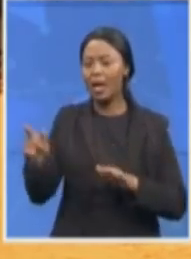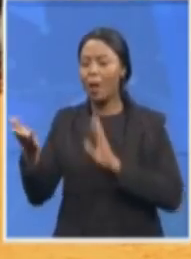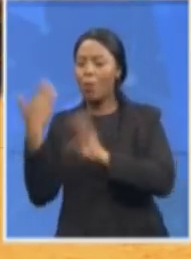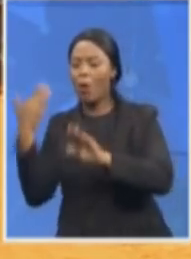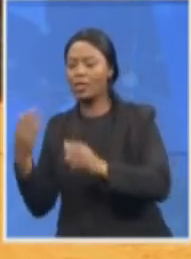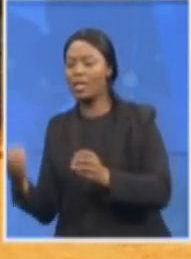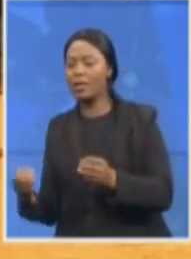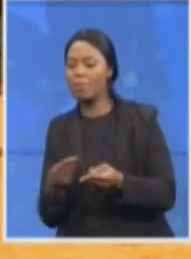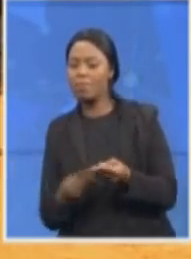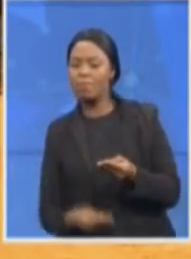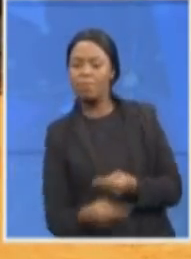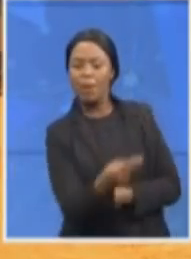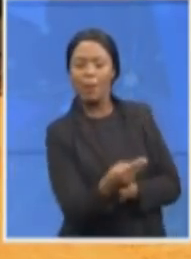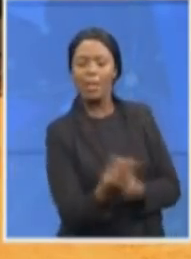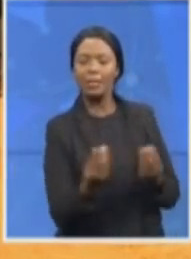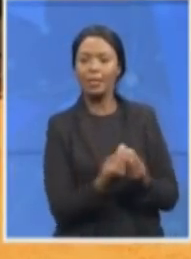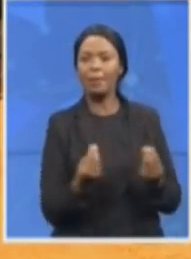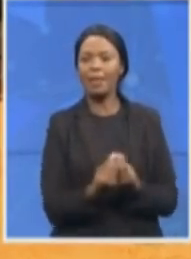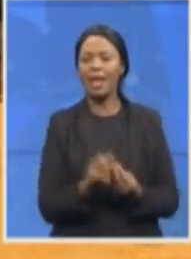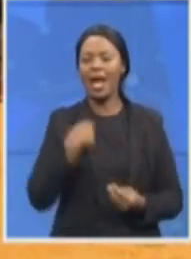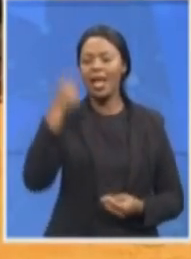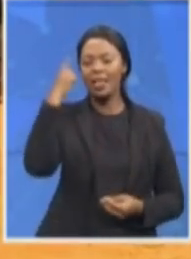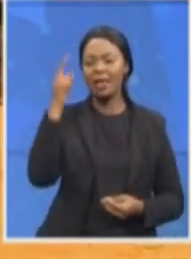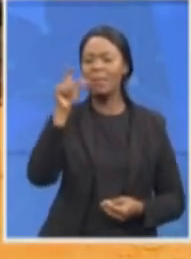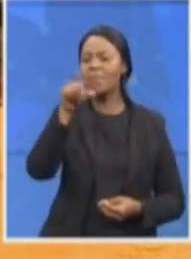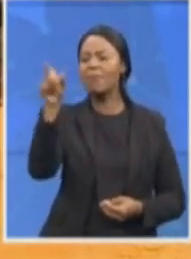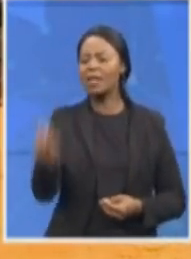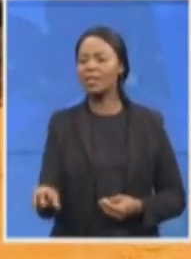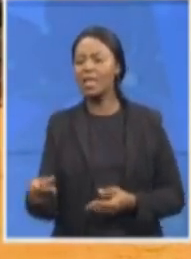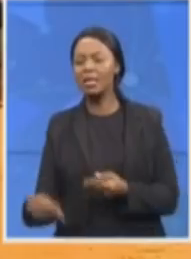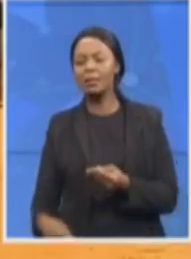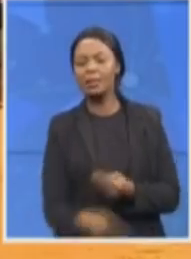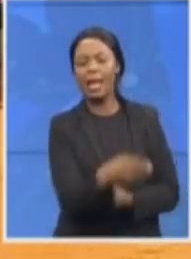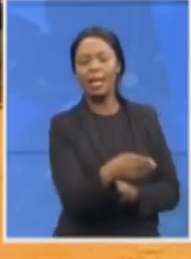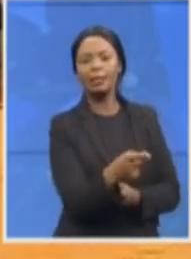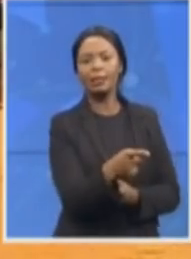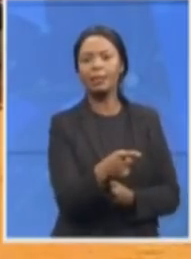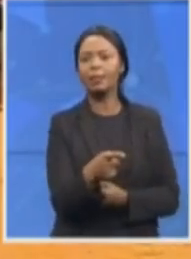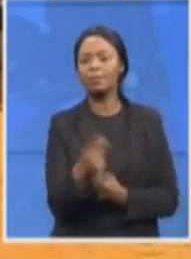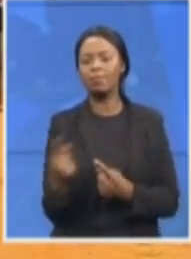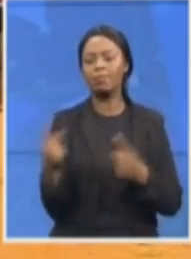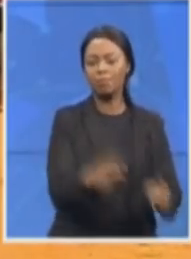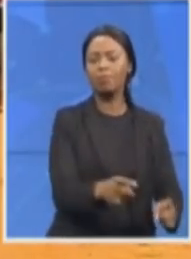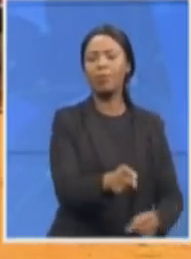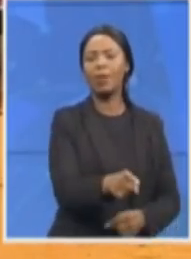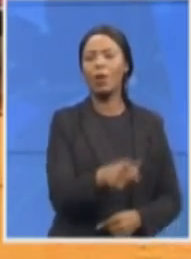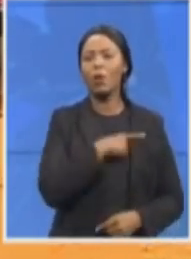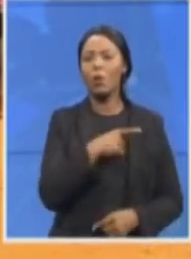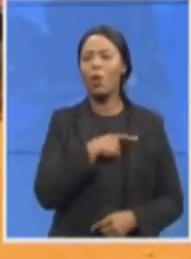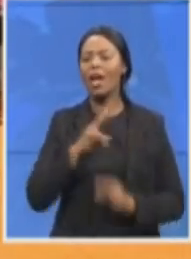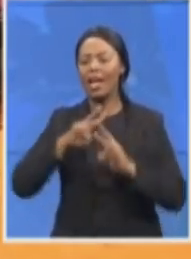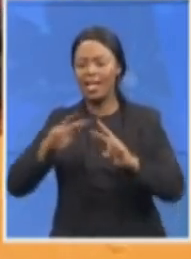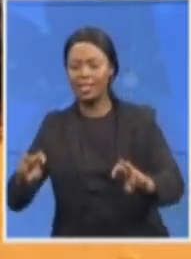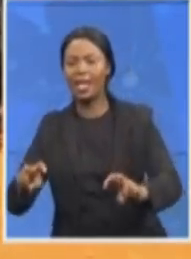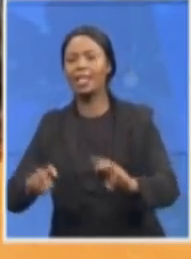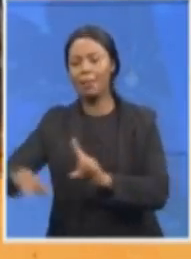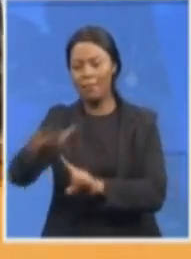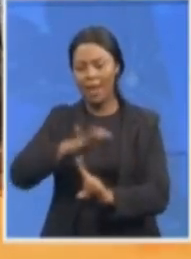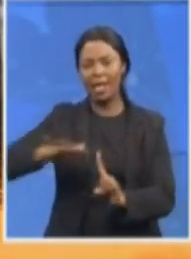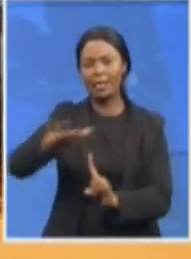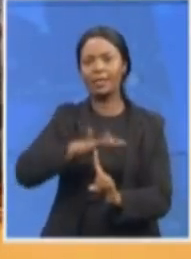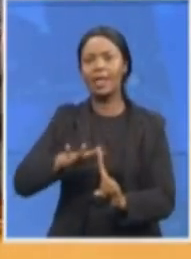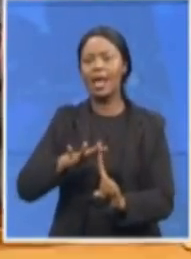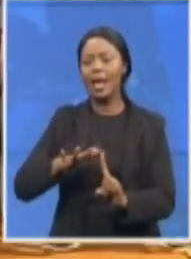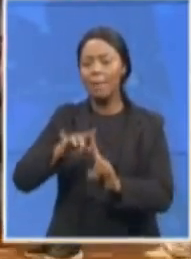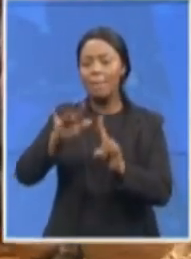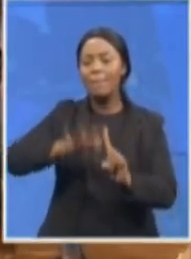sent them here. Why? Because we did go and make a research about this place. This place belongs to Maspara, doesn't belong to anyone. So, but